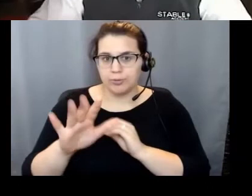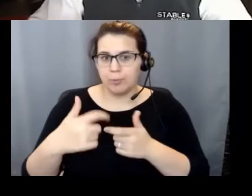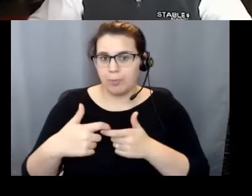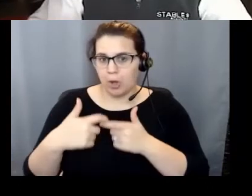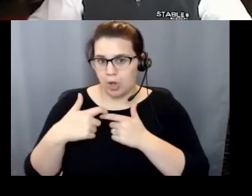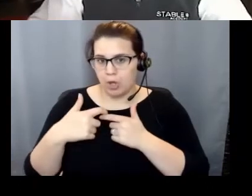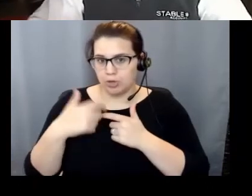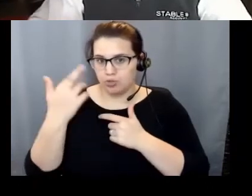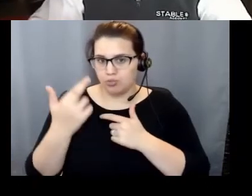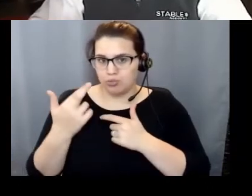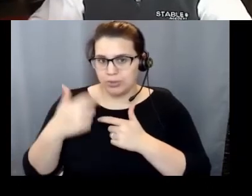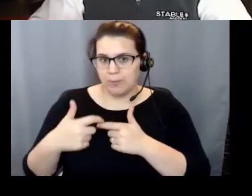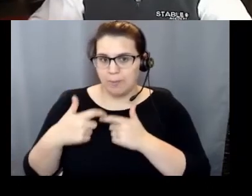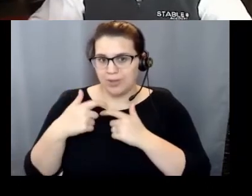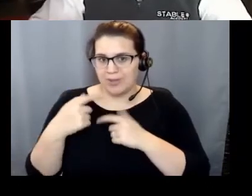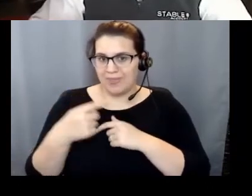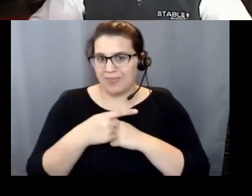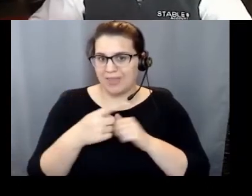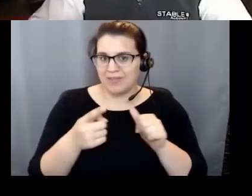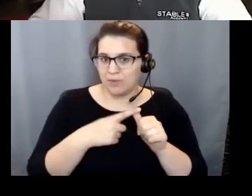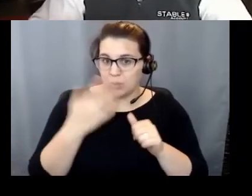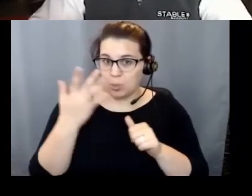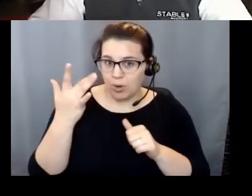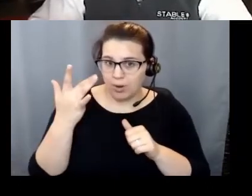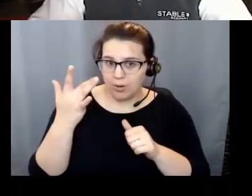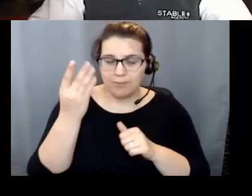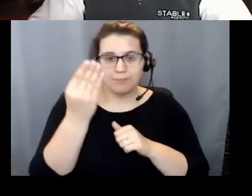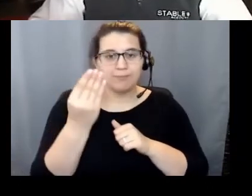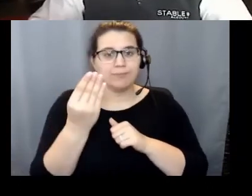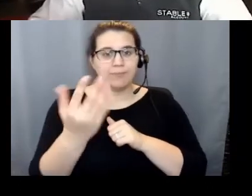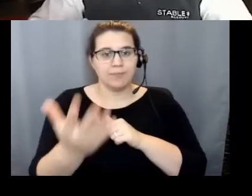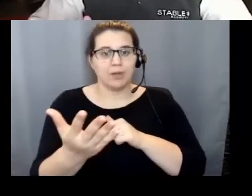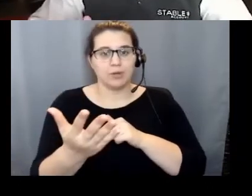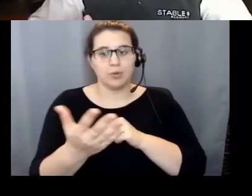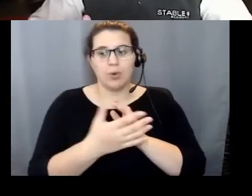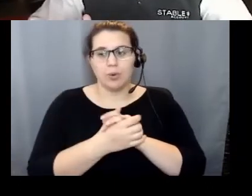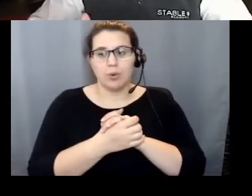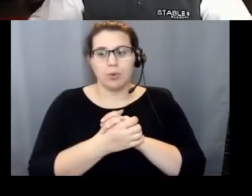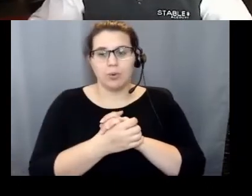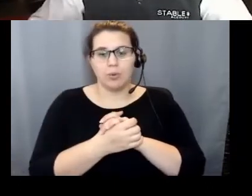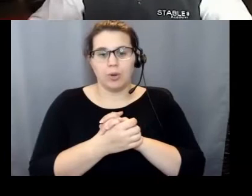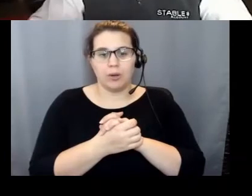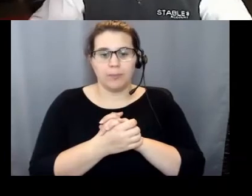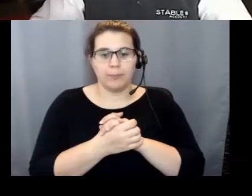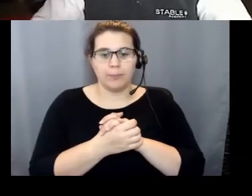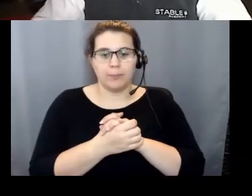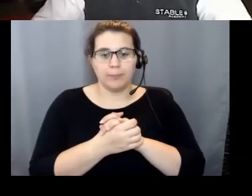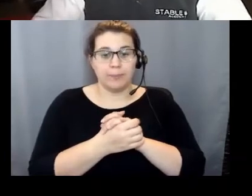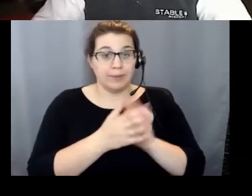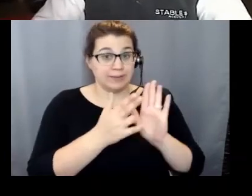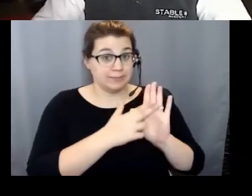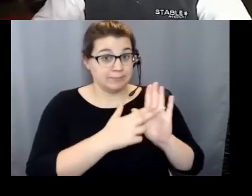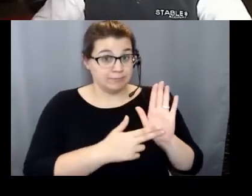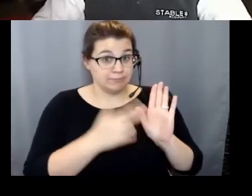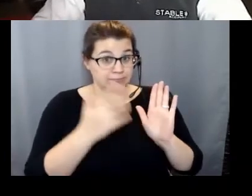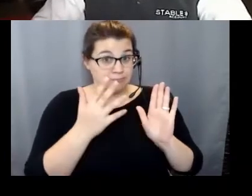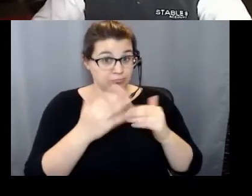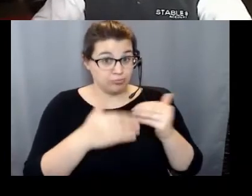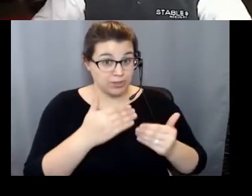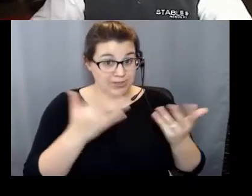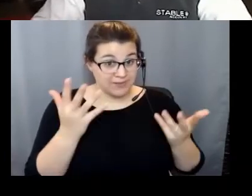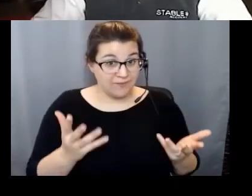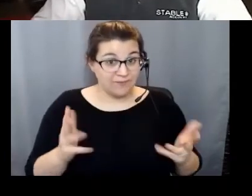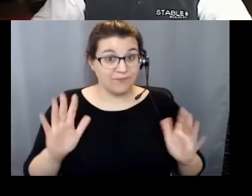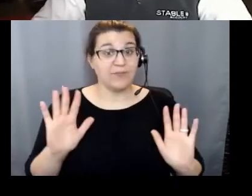part of the reason why I wanted to highlight this form is to let you know that after the enrollment process to this point,